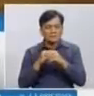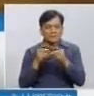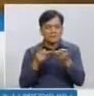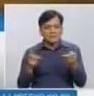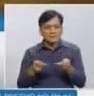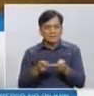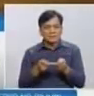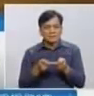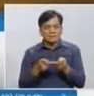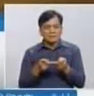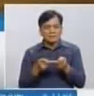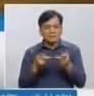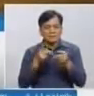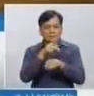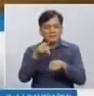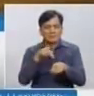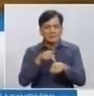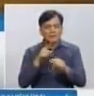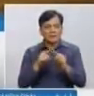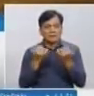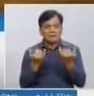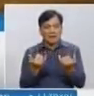country. That is why